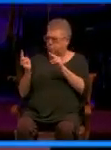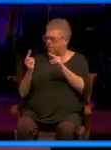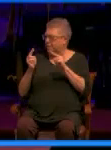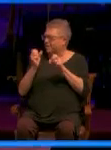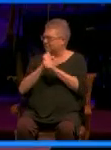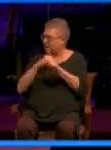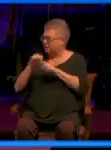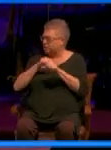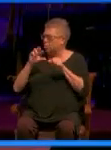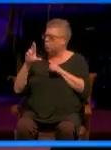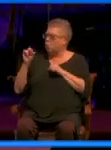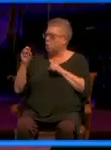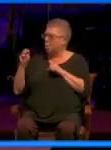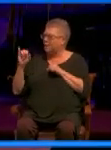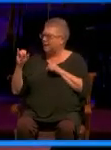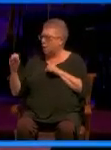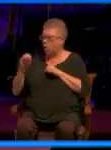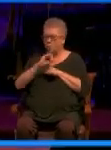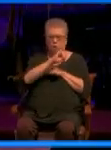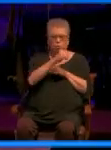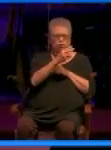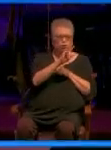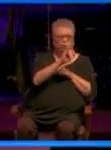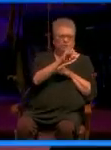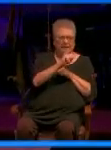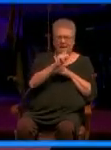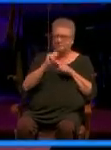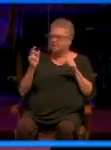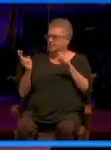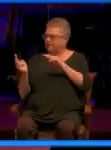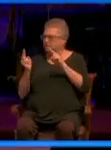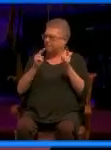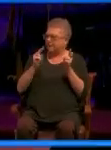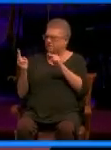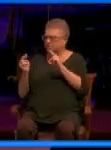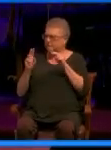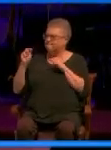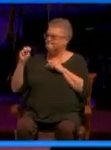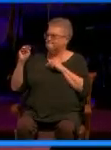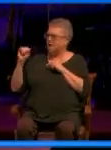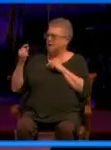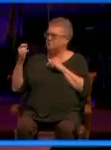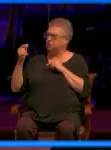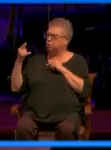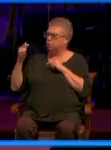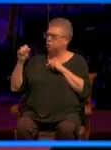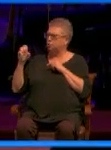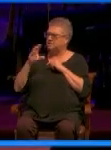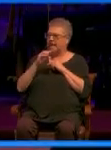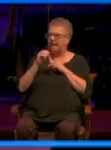two families that are feuding together, the Montagues and the Capulets, is that right?